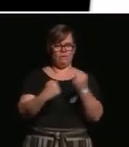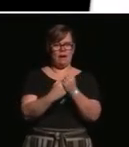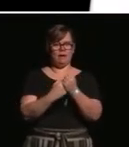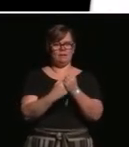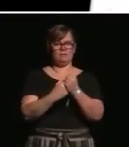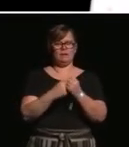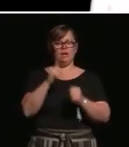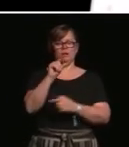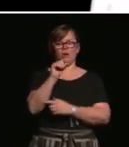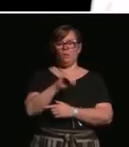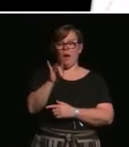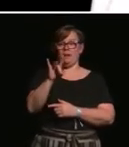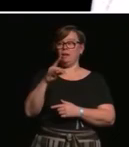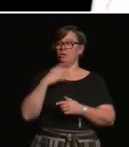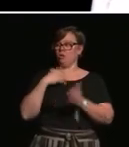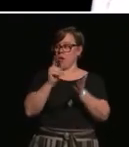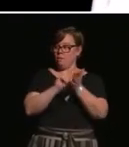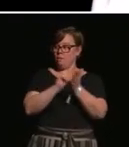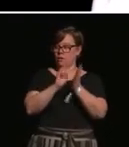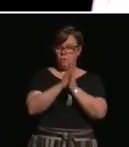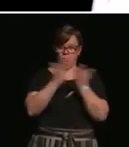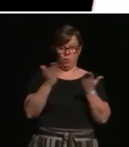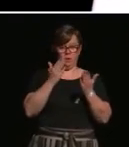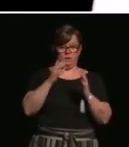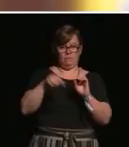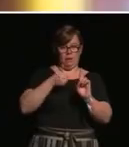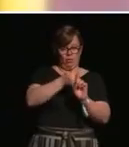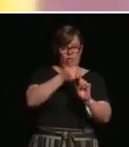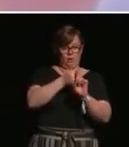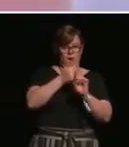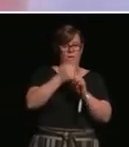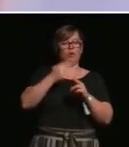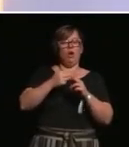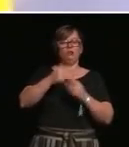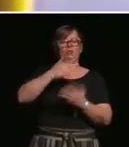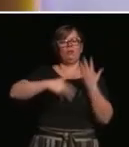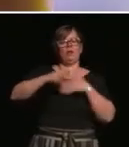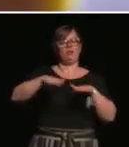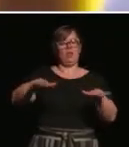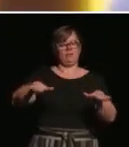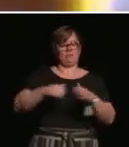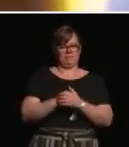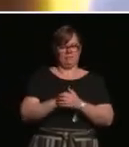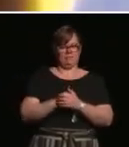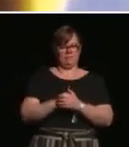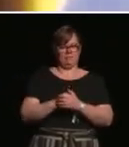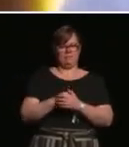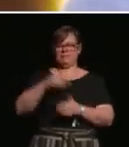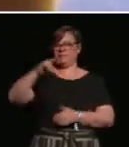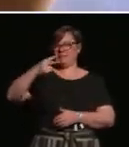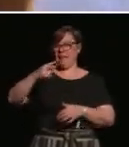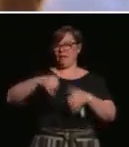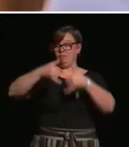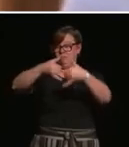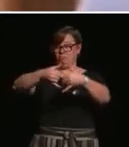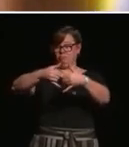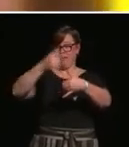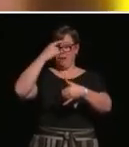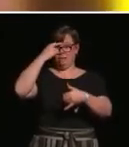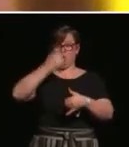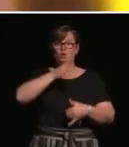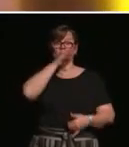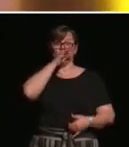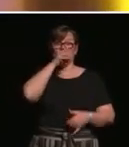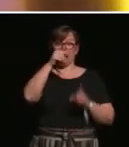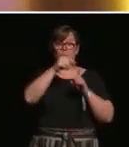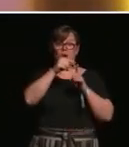she published her autobiography, Society's Child. The audio version won her a second Grammy for Spoken Word Album.